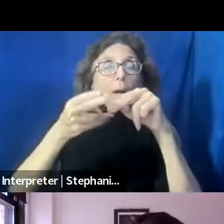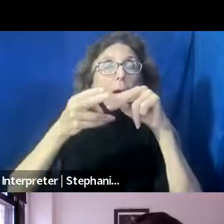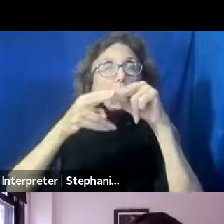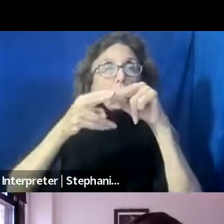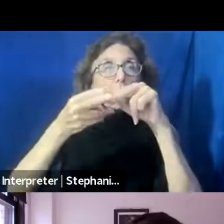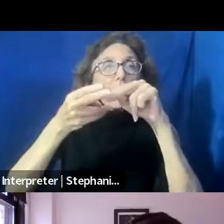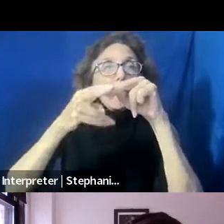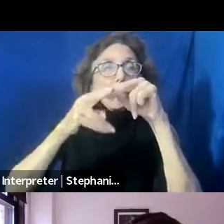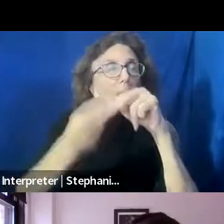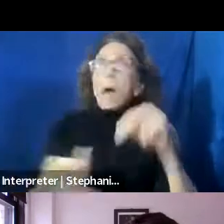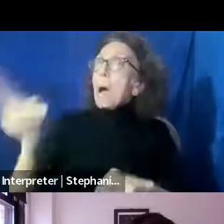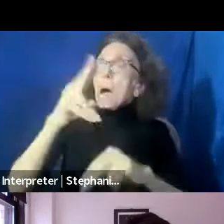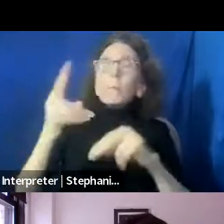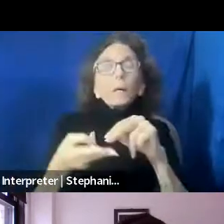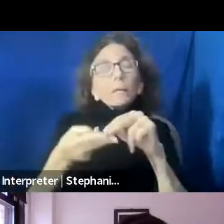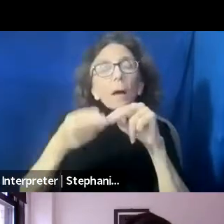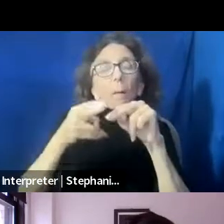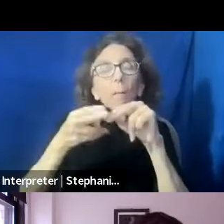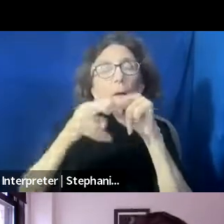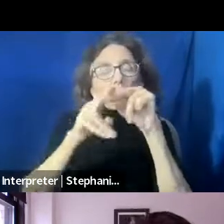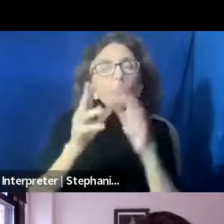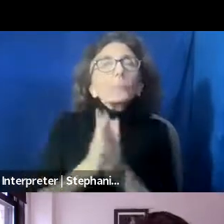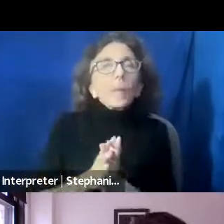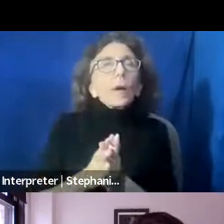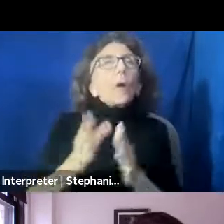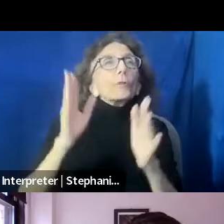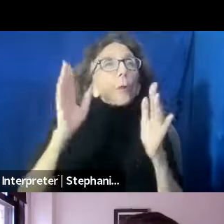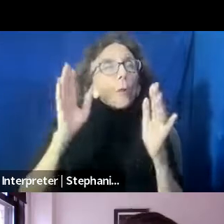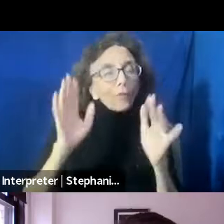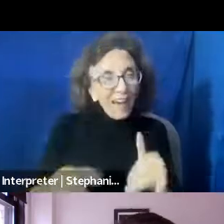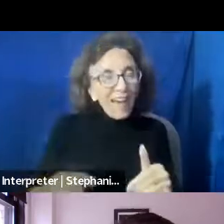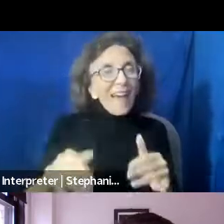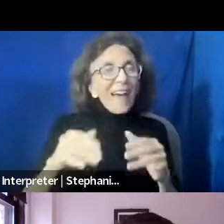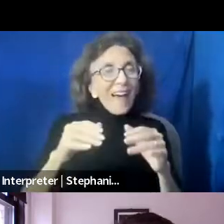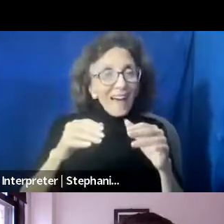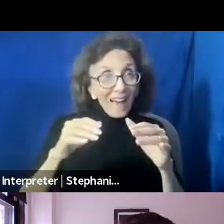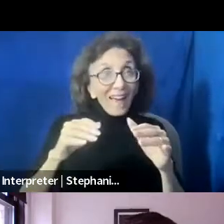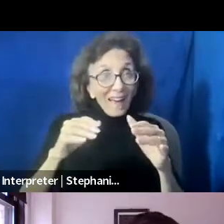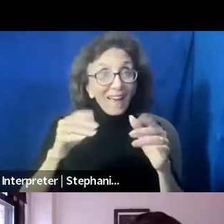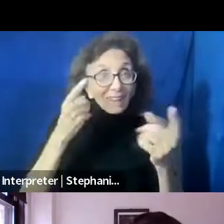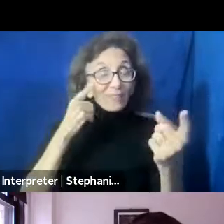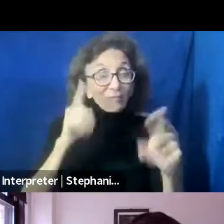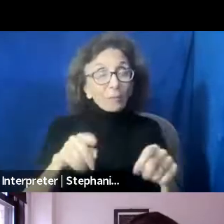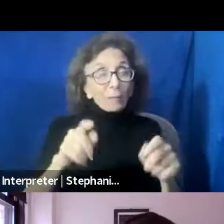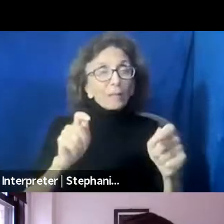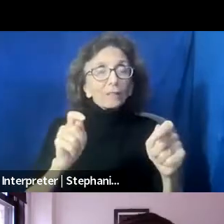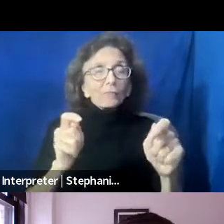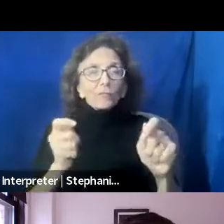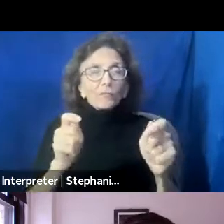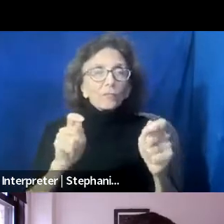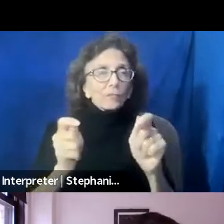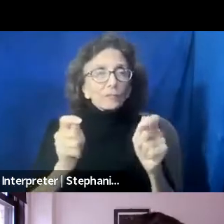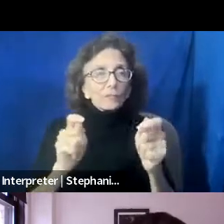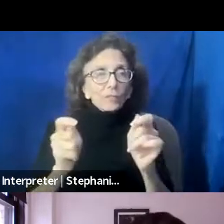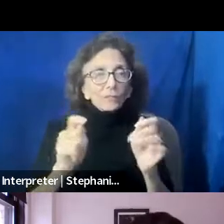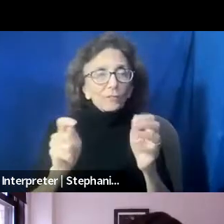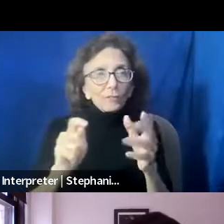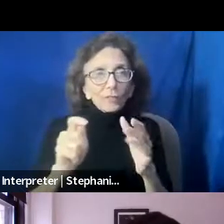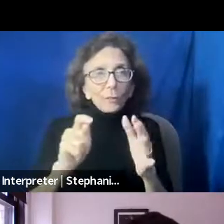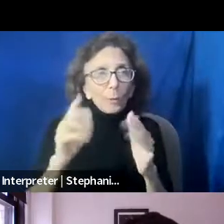that kind of shifted and molded through various internal and